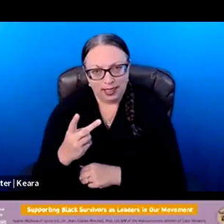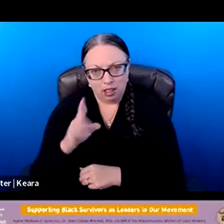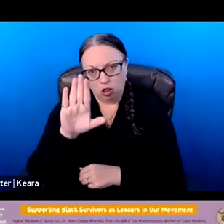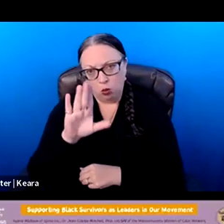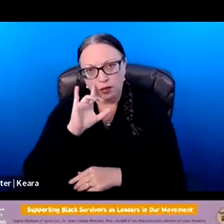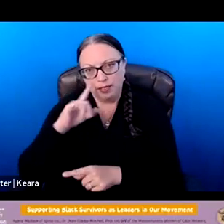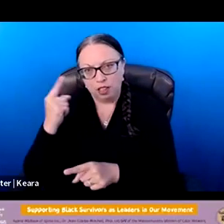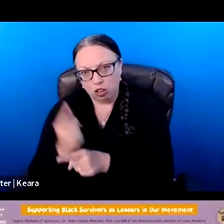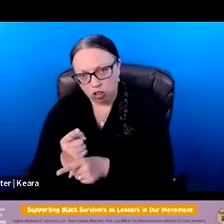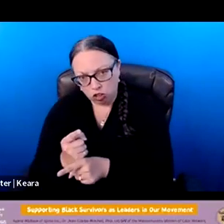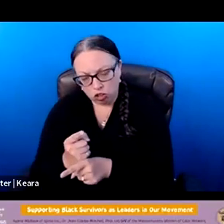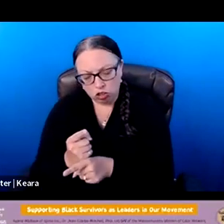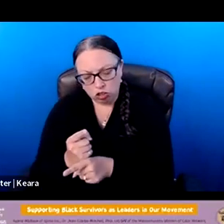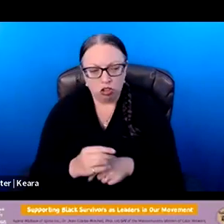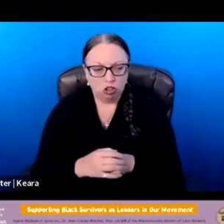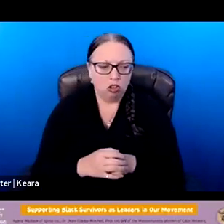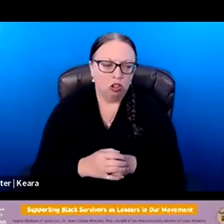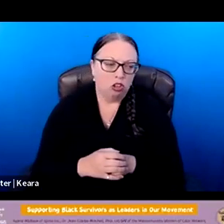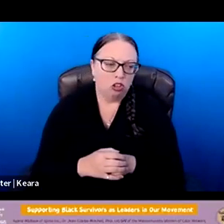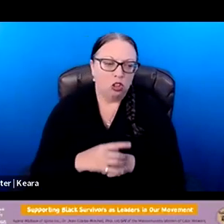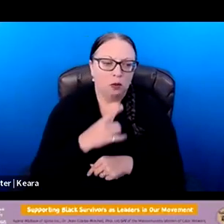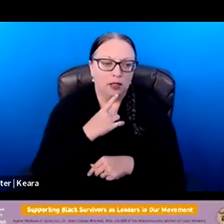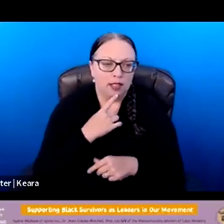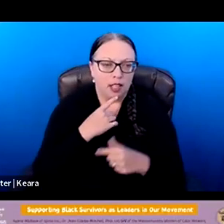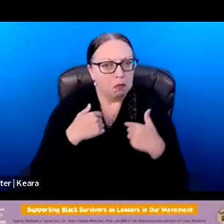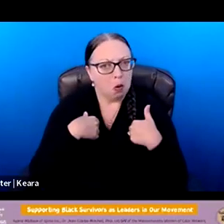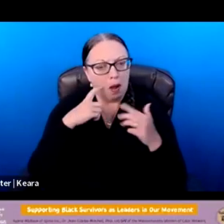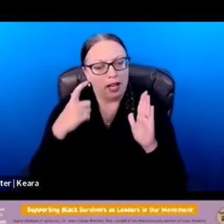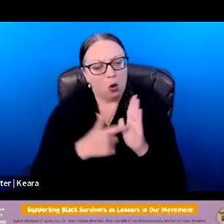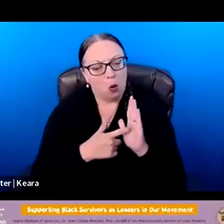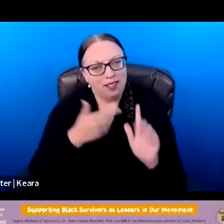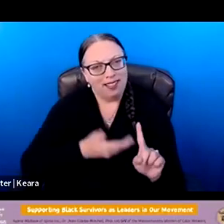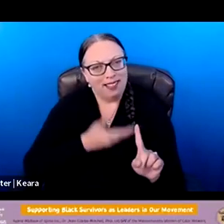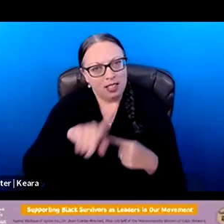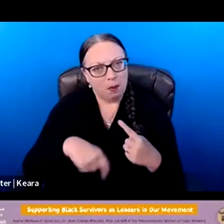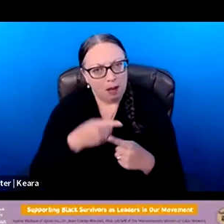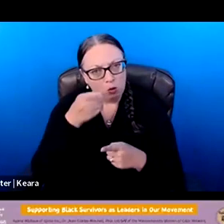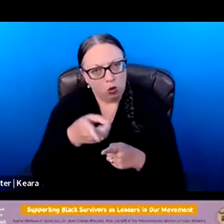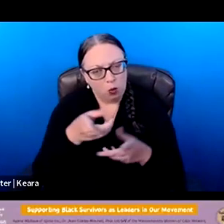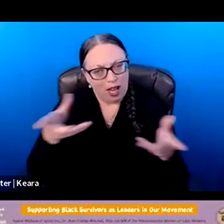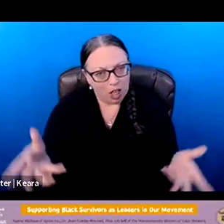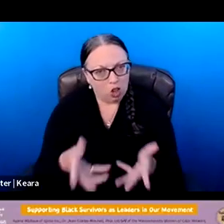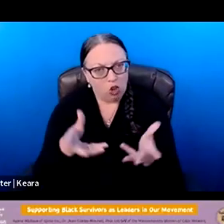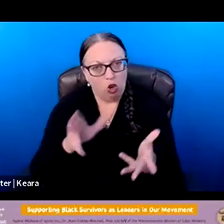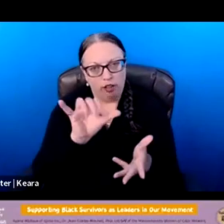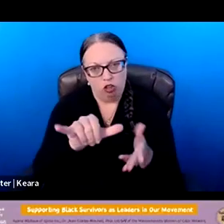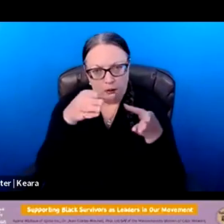know, that you can say, you know, I noticed this about you, and encourage that person, because a lot of spaces that we're